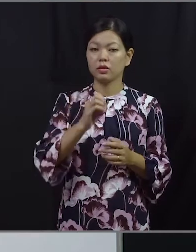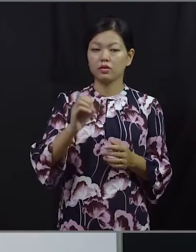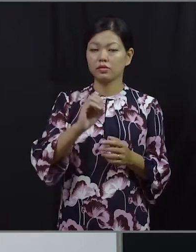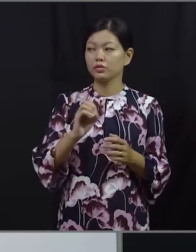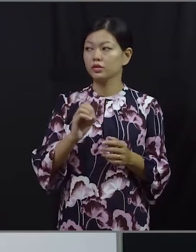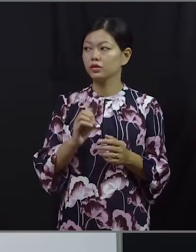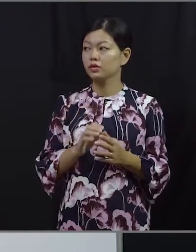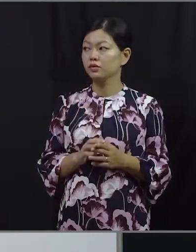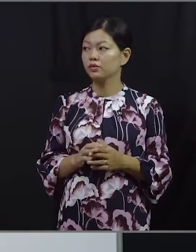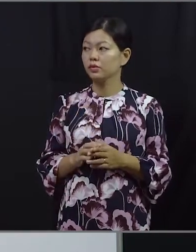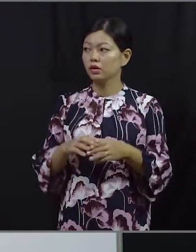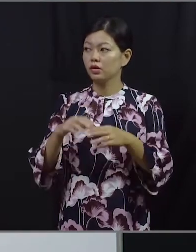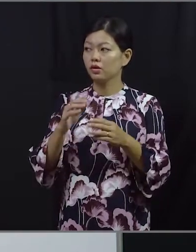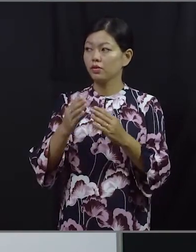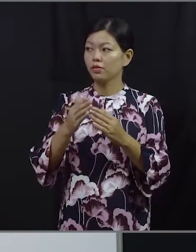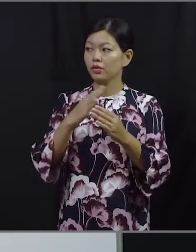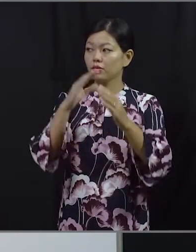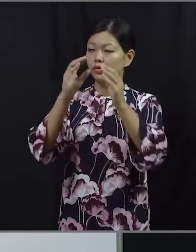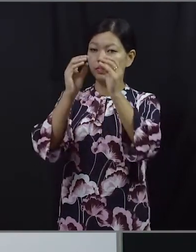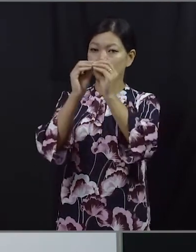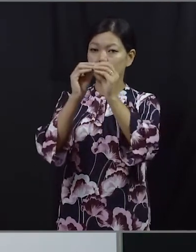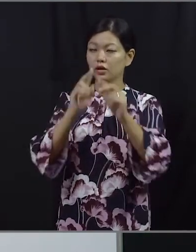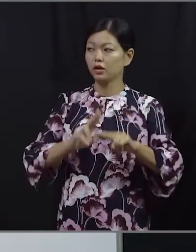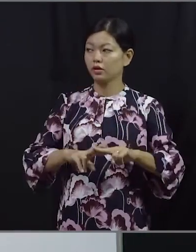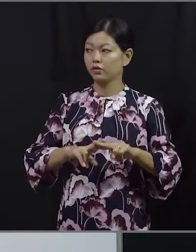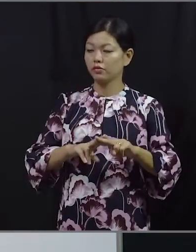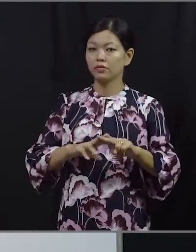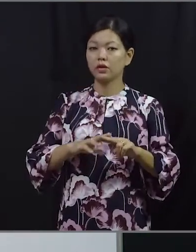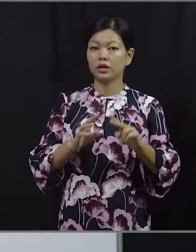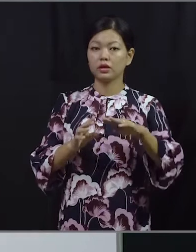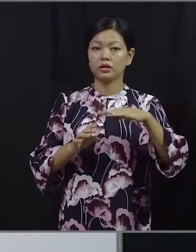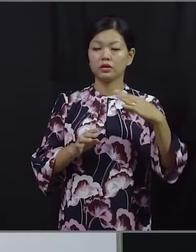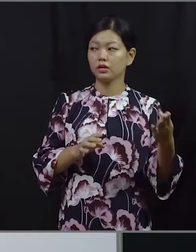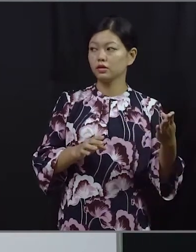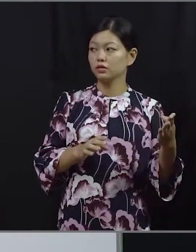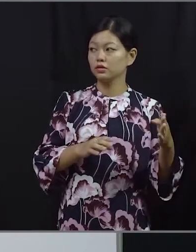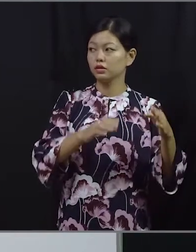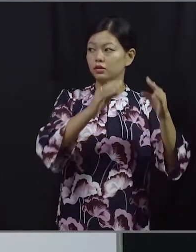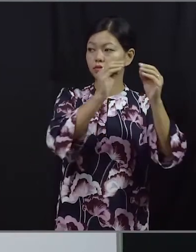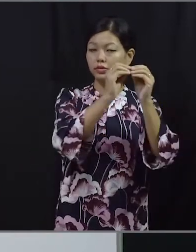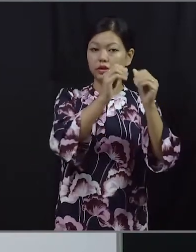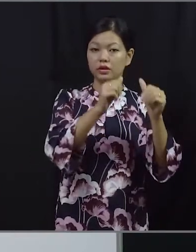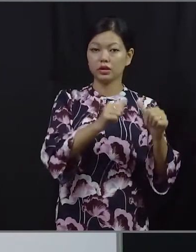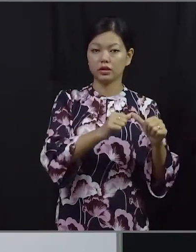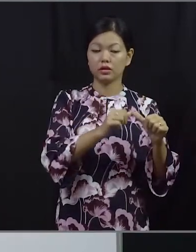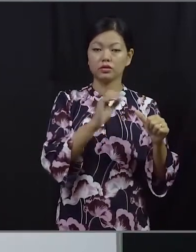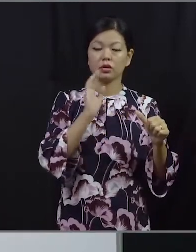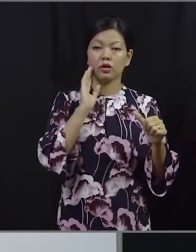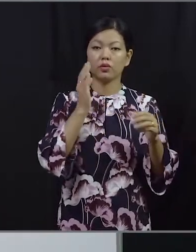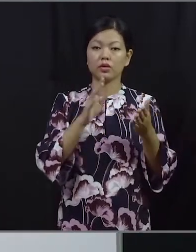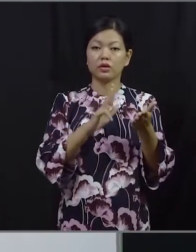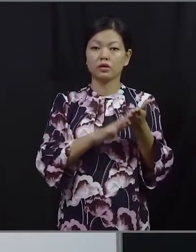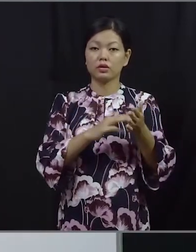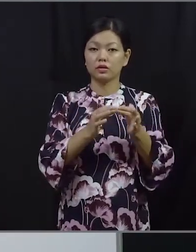dash, B dash and BA, they are of the same measurement. Okay, their height must be same. Okay, now look here. Okay, so